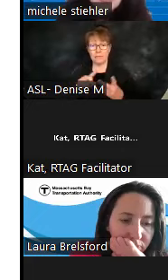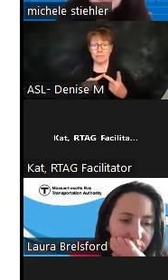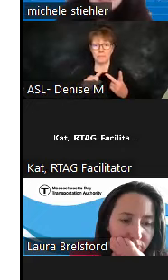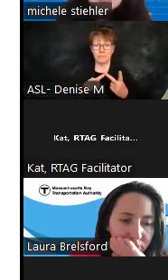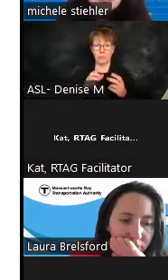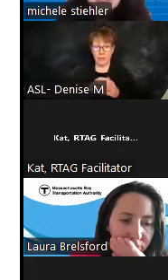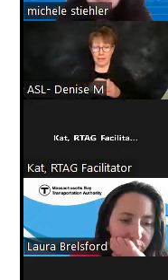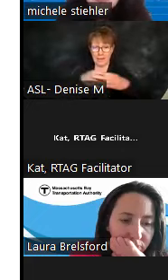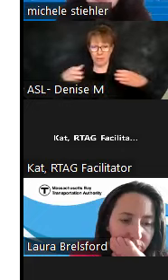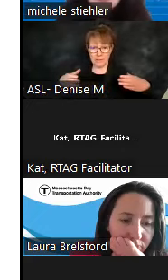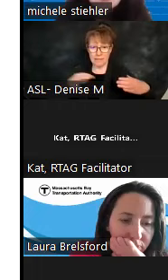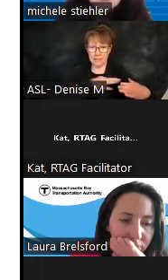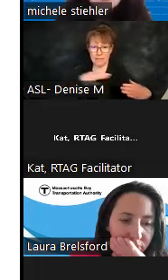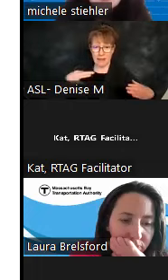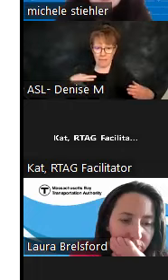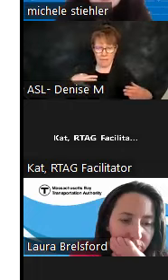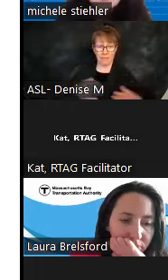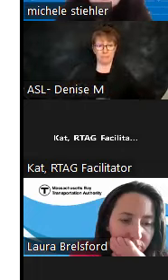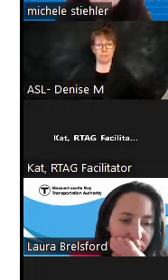If we go to the next slide, please.